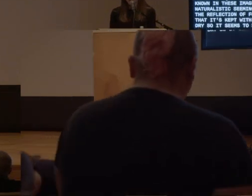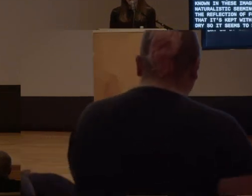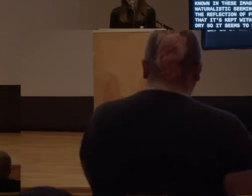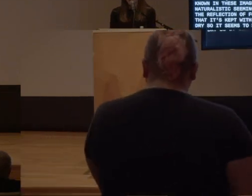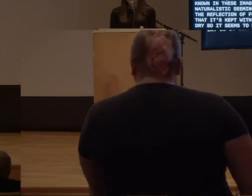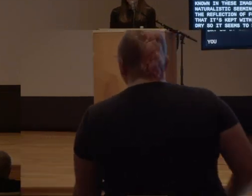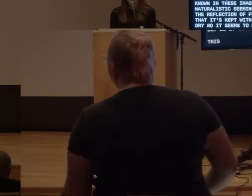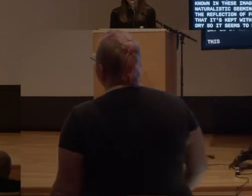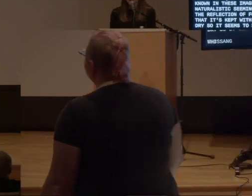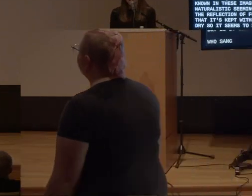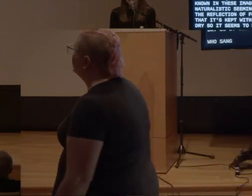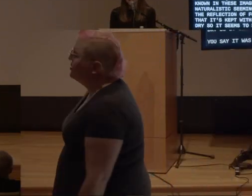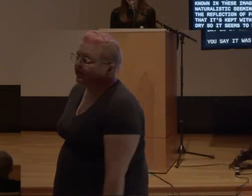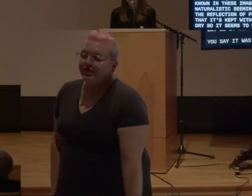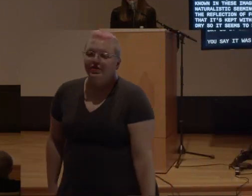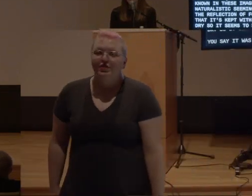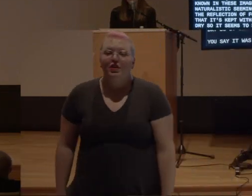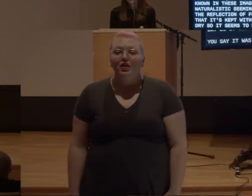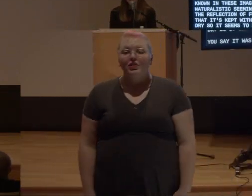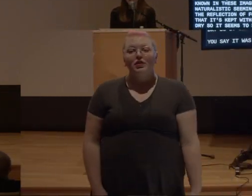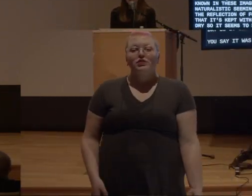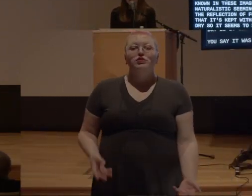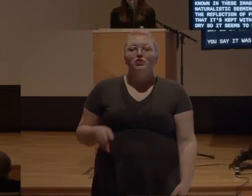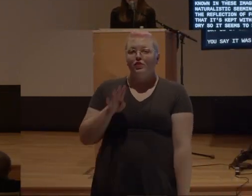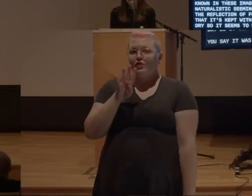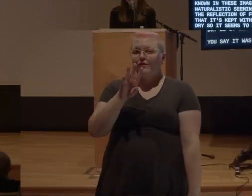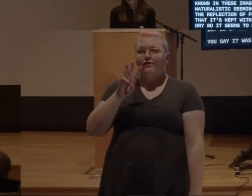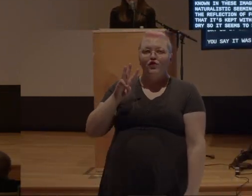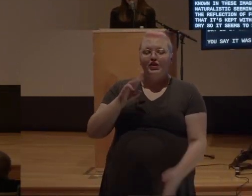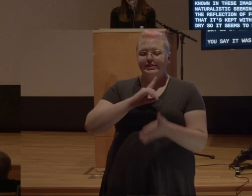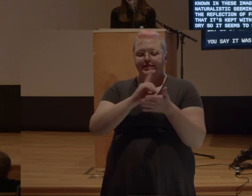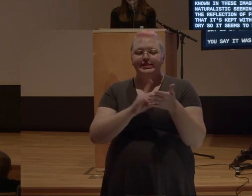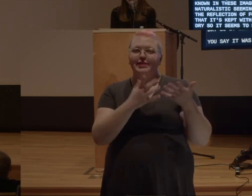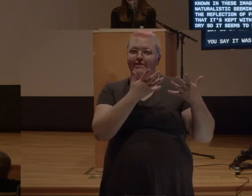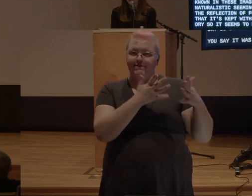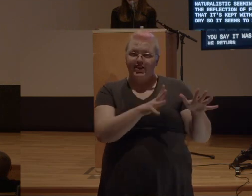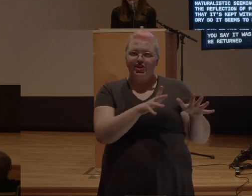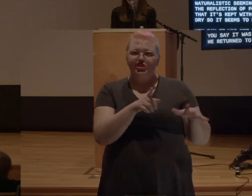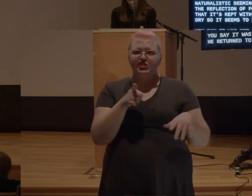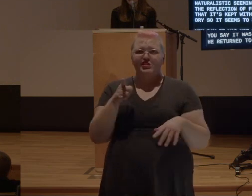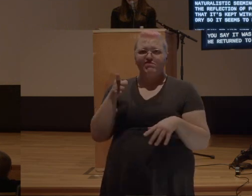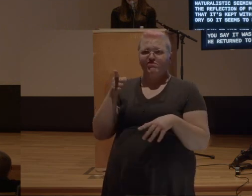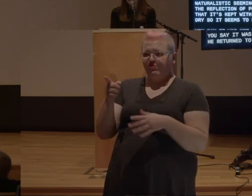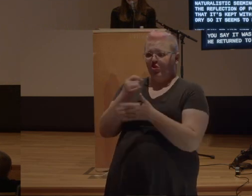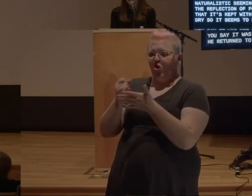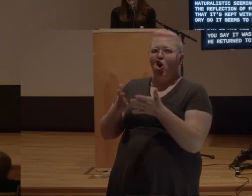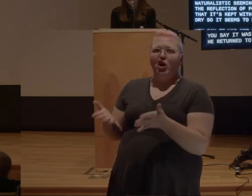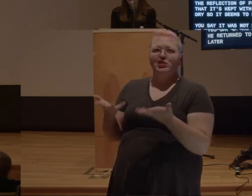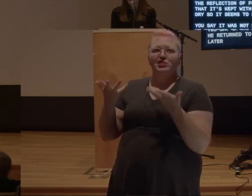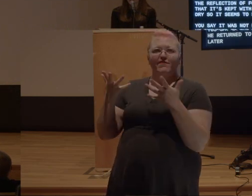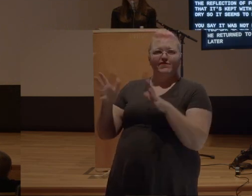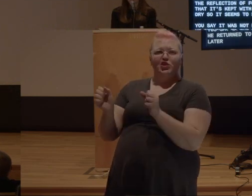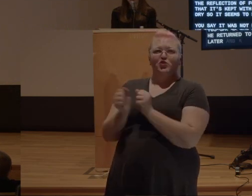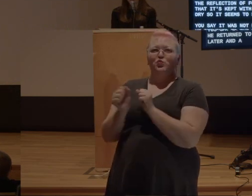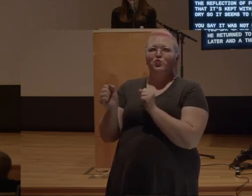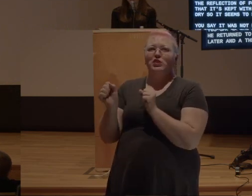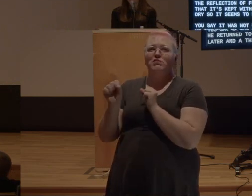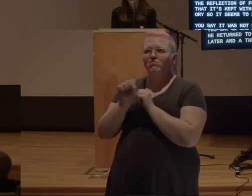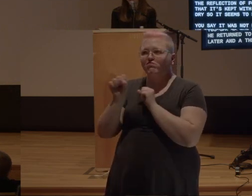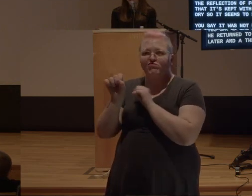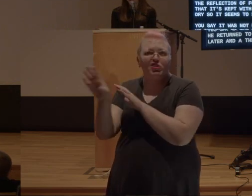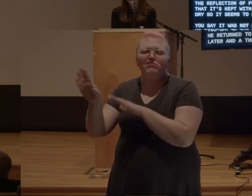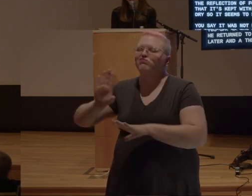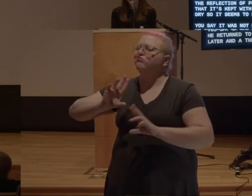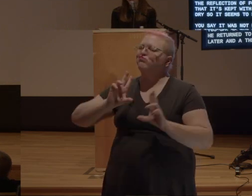Hokusai was not done with Fuji in 46 designs. He returned to the mountain again a few years later in a 3-volume